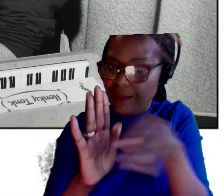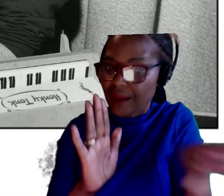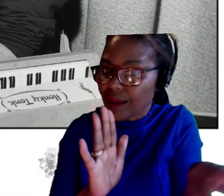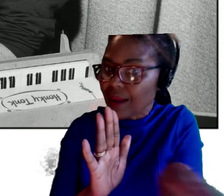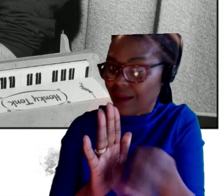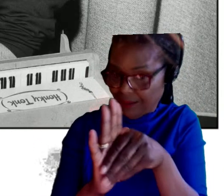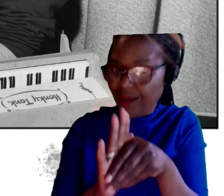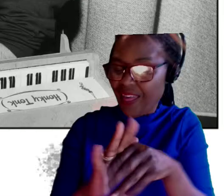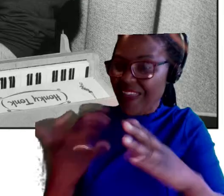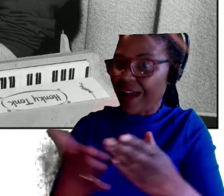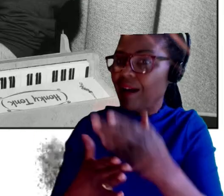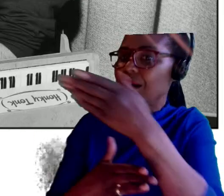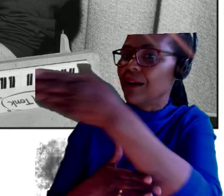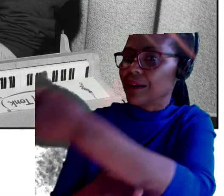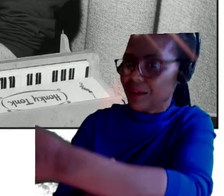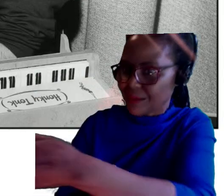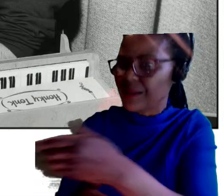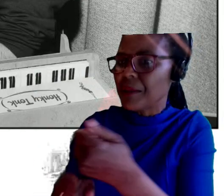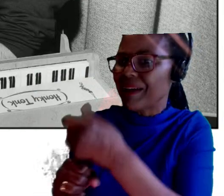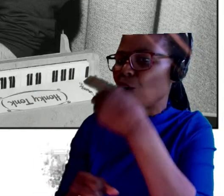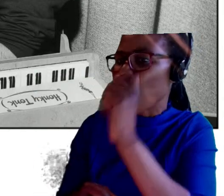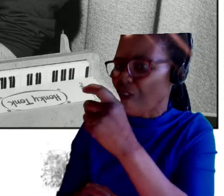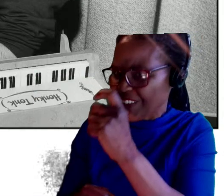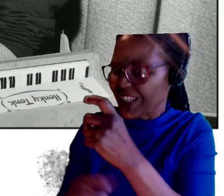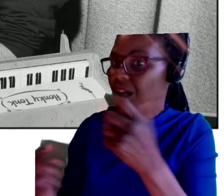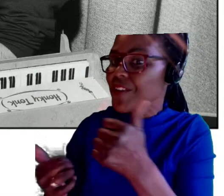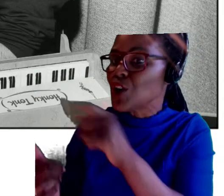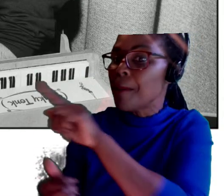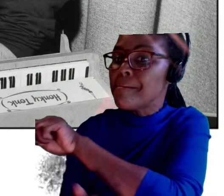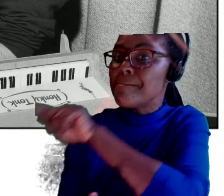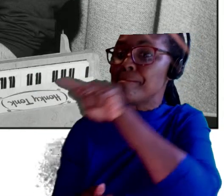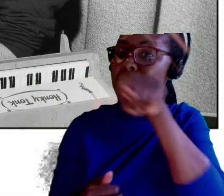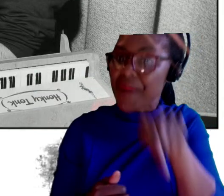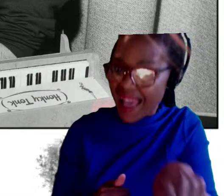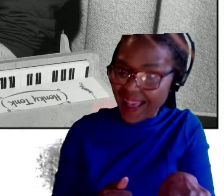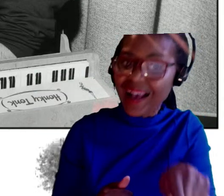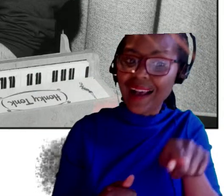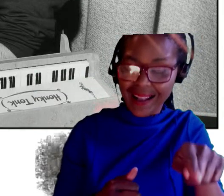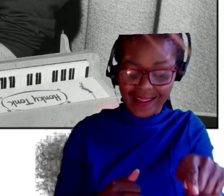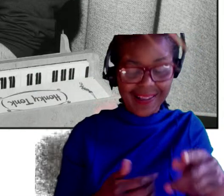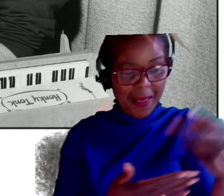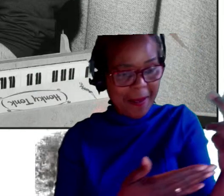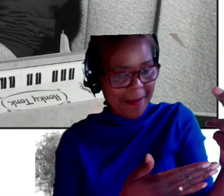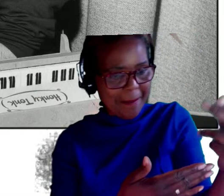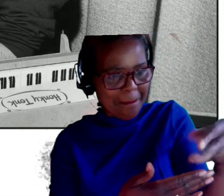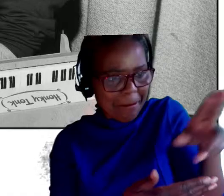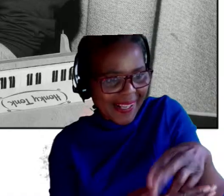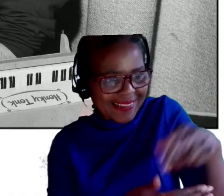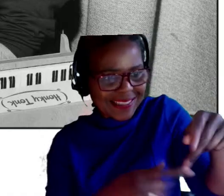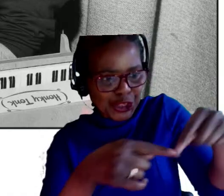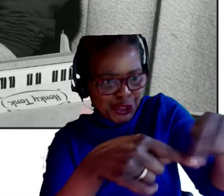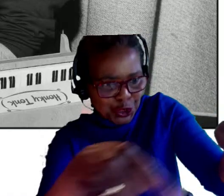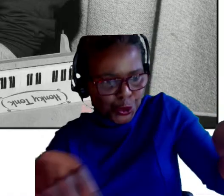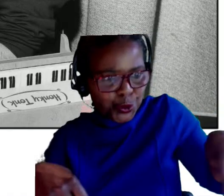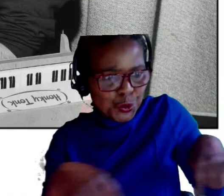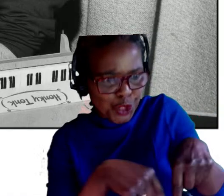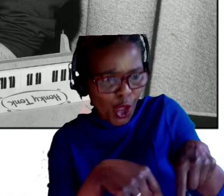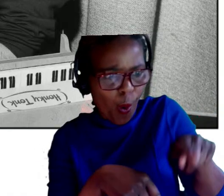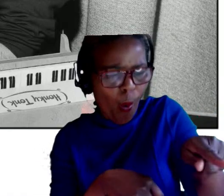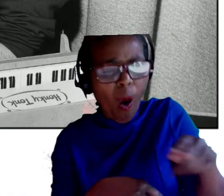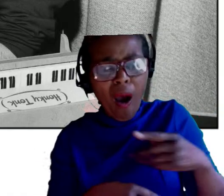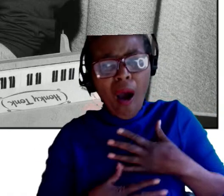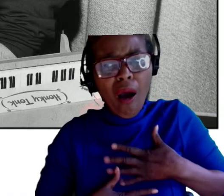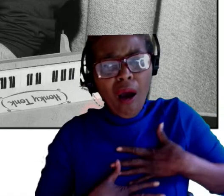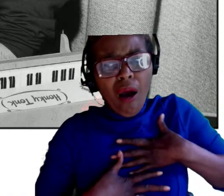and grabs a coffee. When he returns, the normally lively student painting studio is subdued and some people are crying.